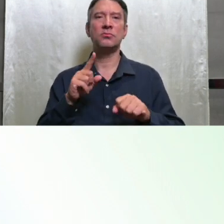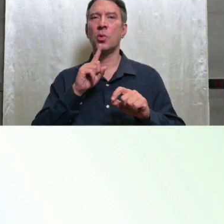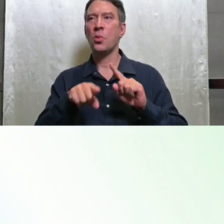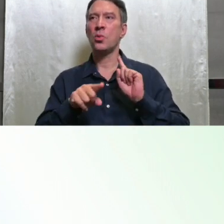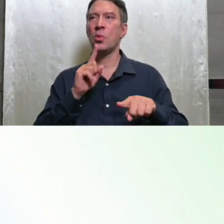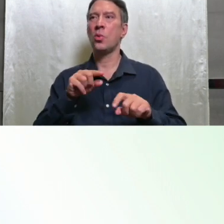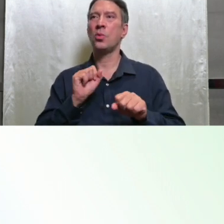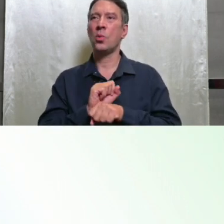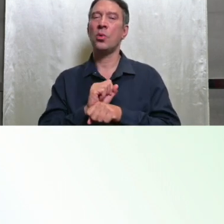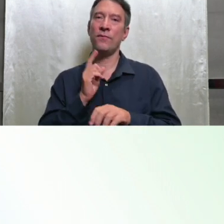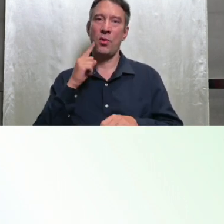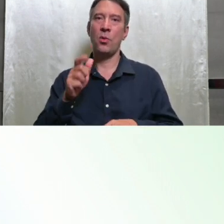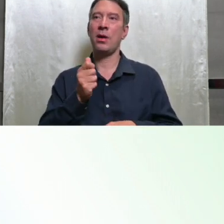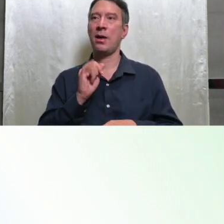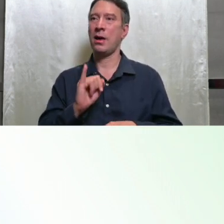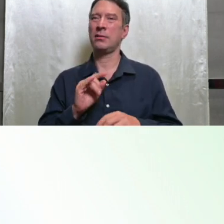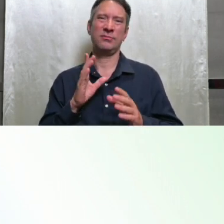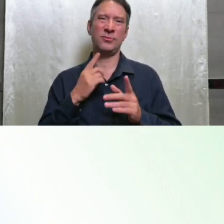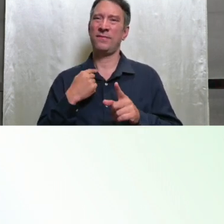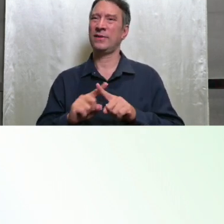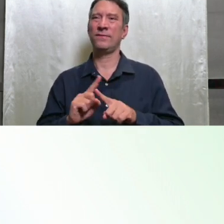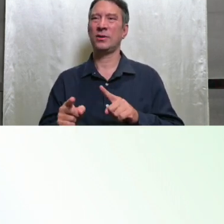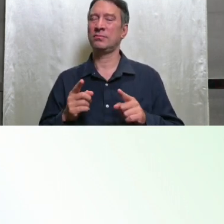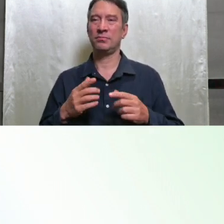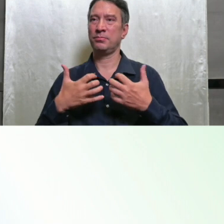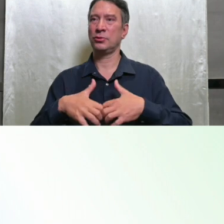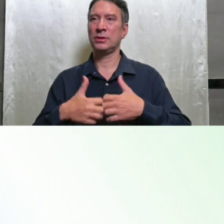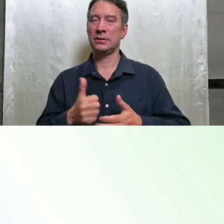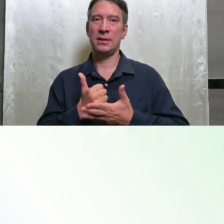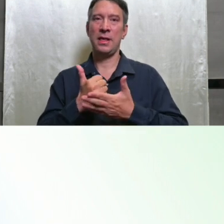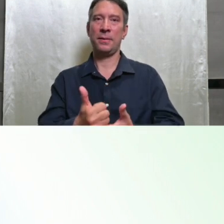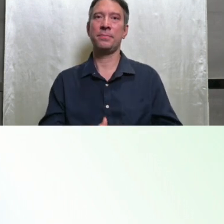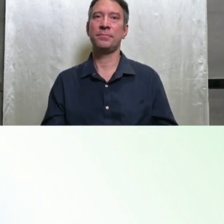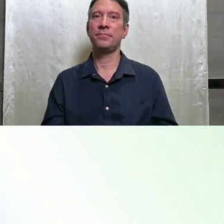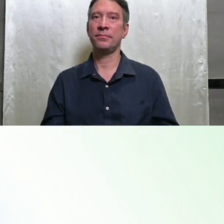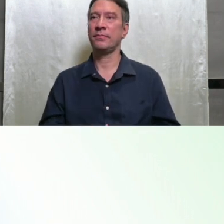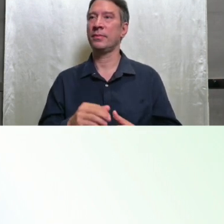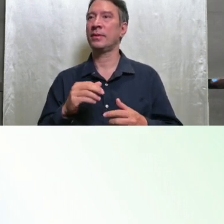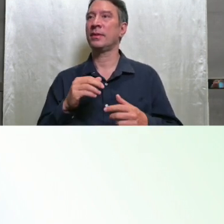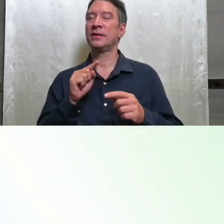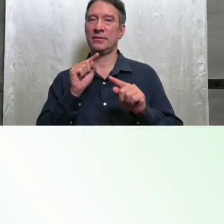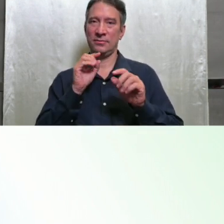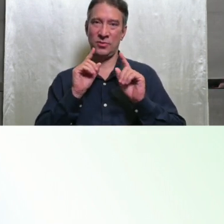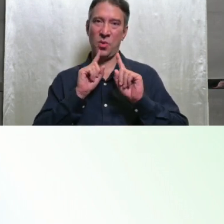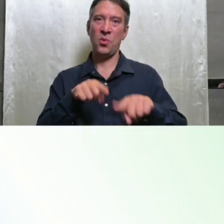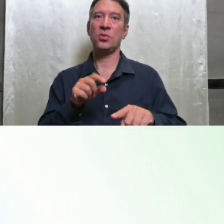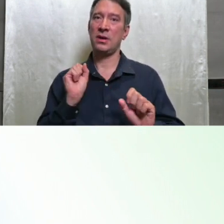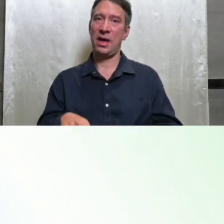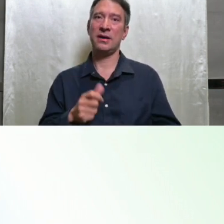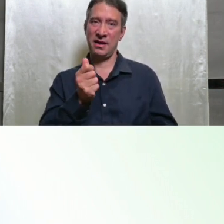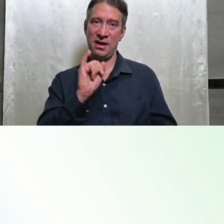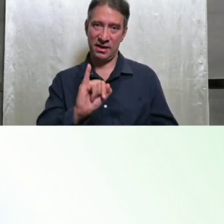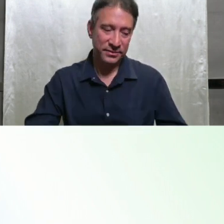good to also have an understanding of what prompting is all about. In IBM, we're also very strong on